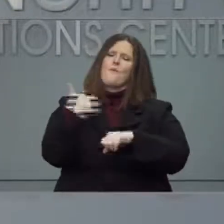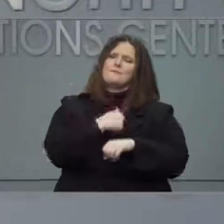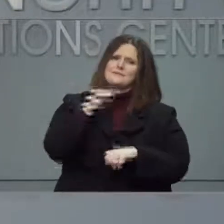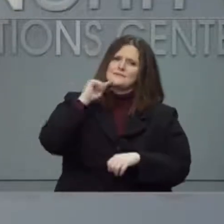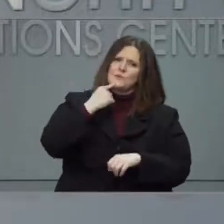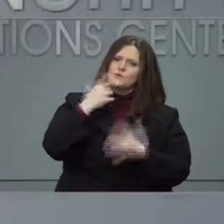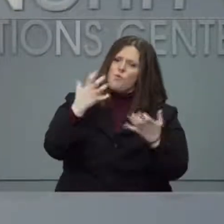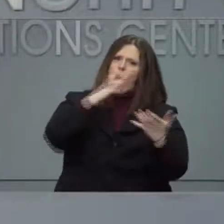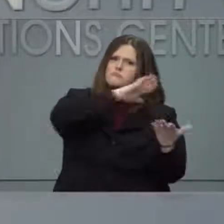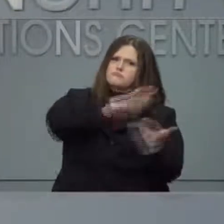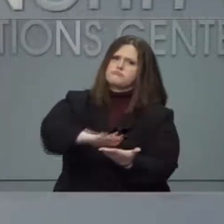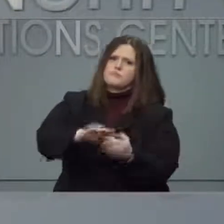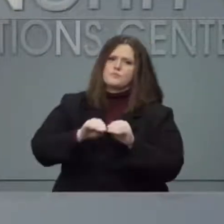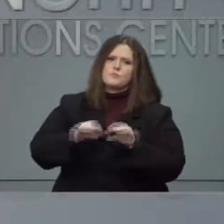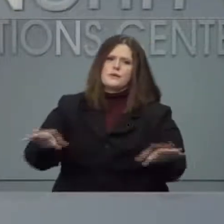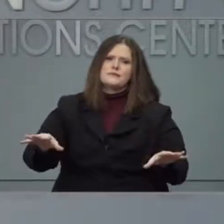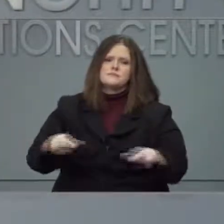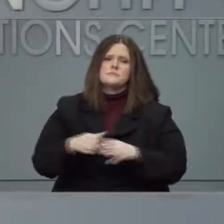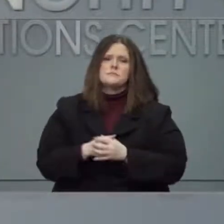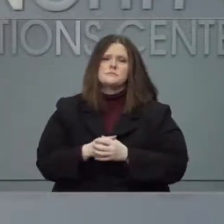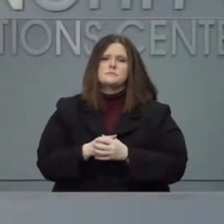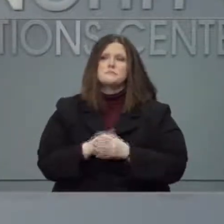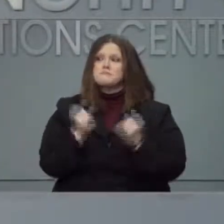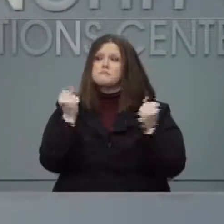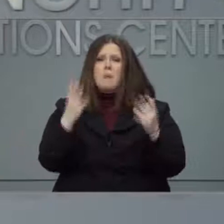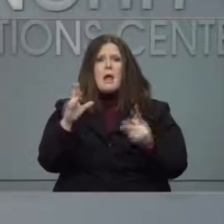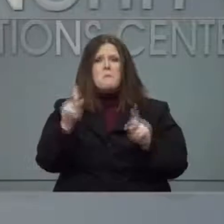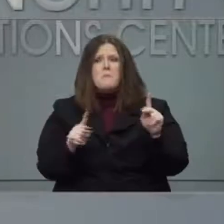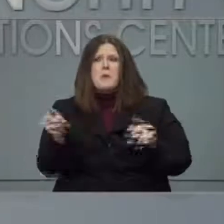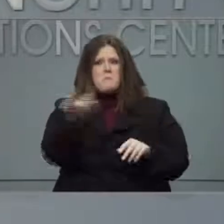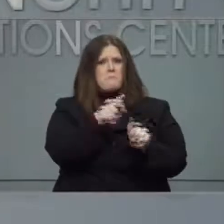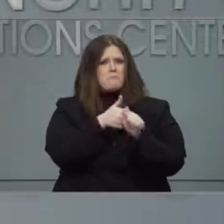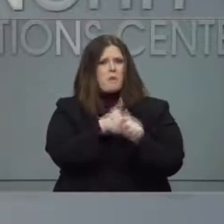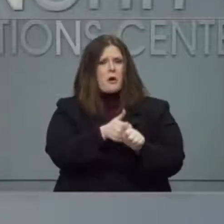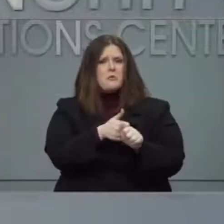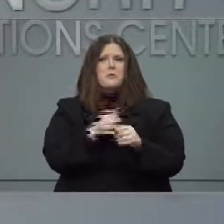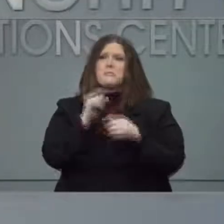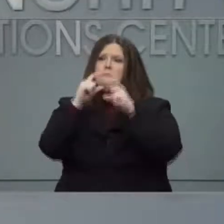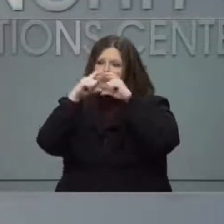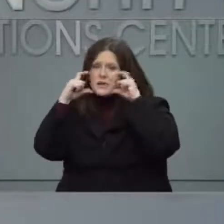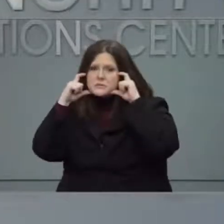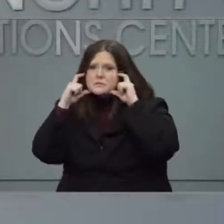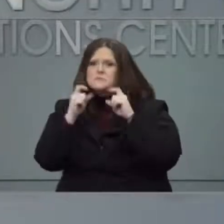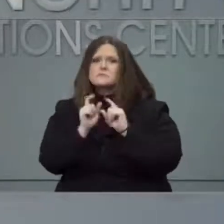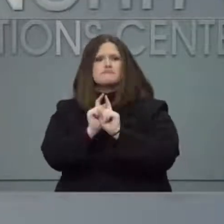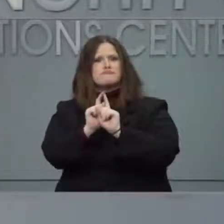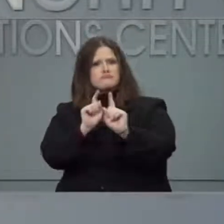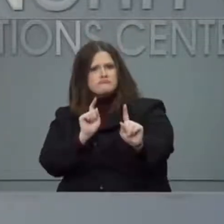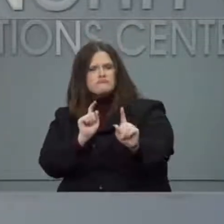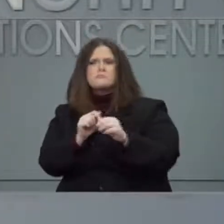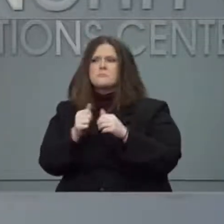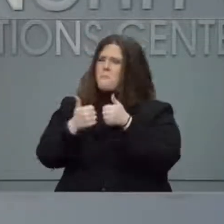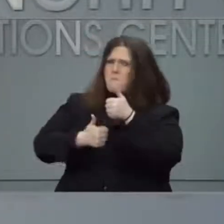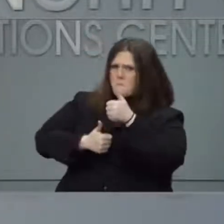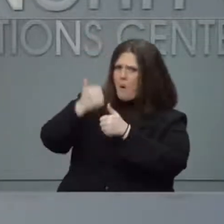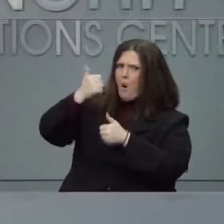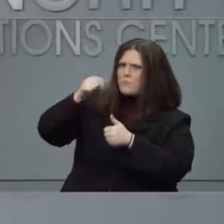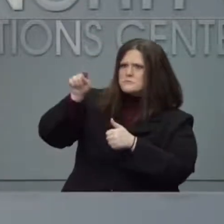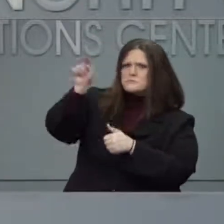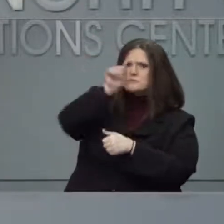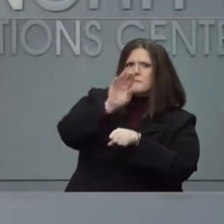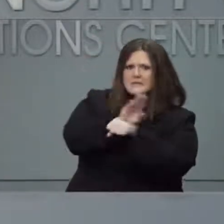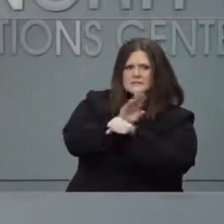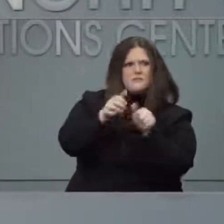people have pulled together. Many are wearing masks and social distancing. Most businesses are complying with the executive